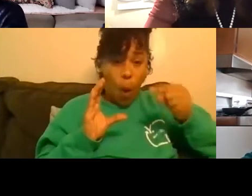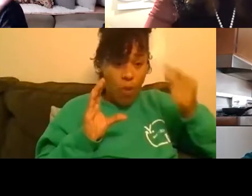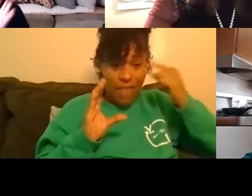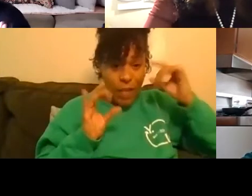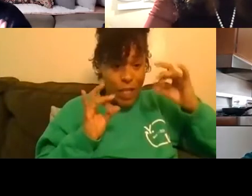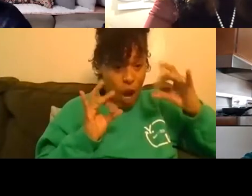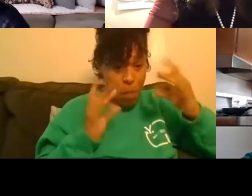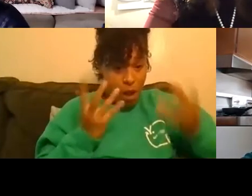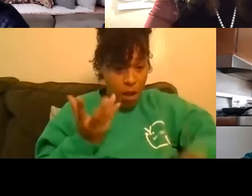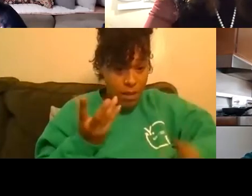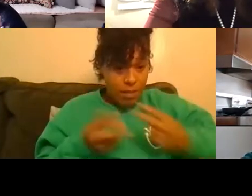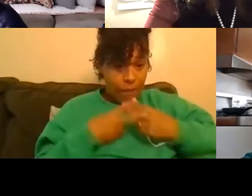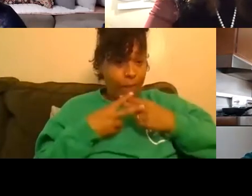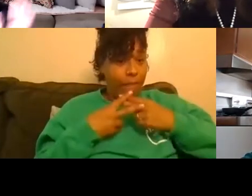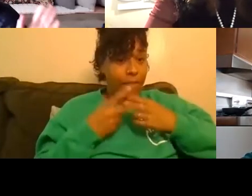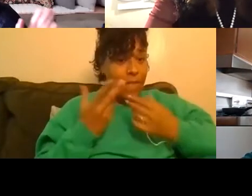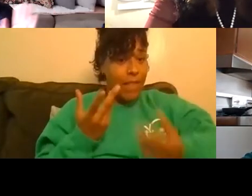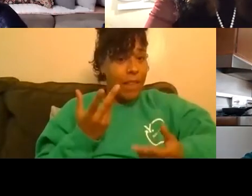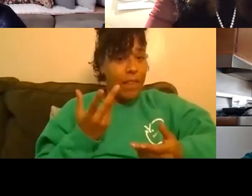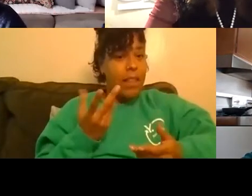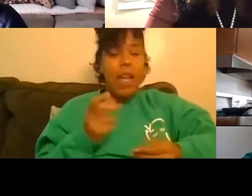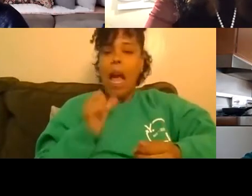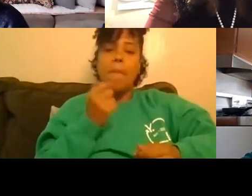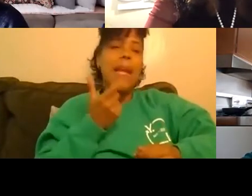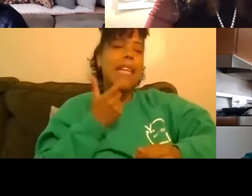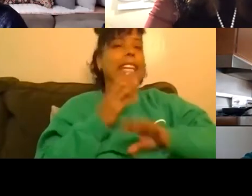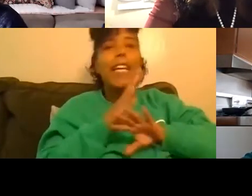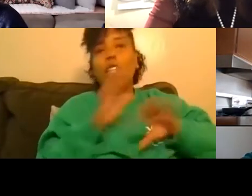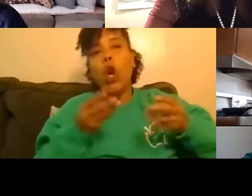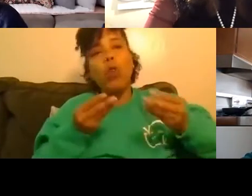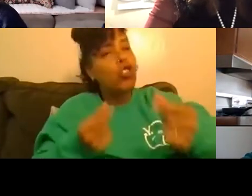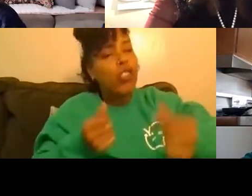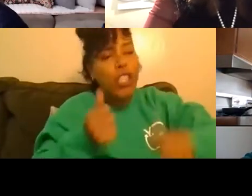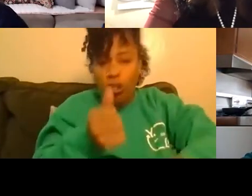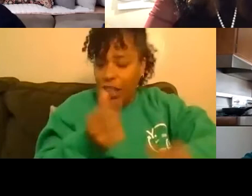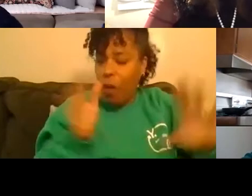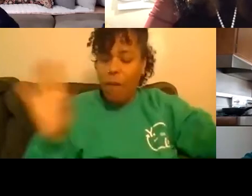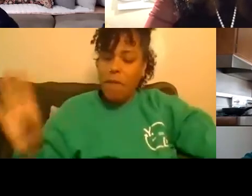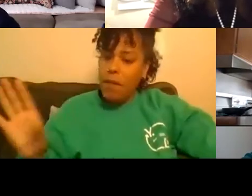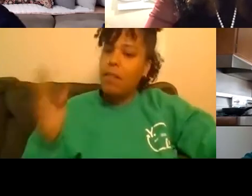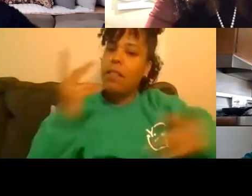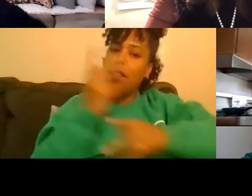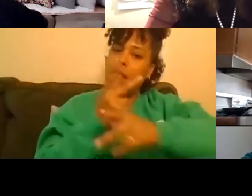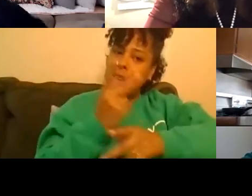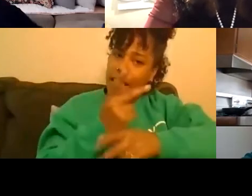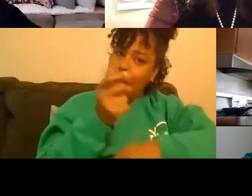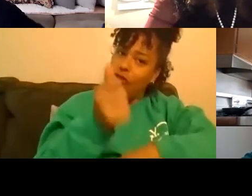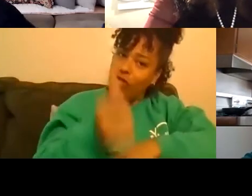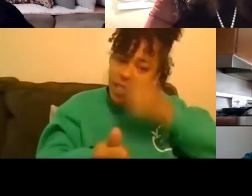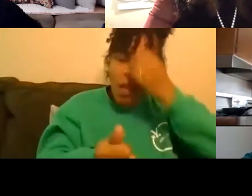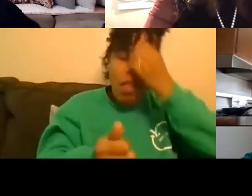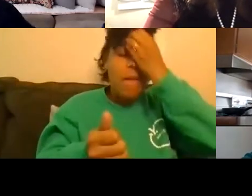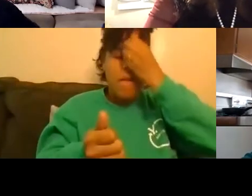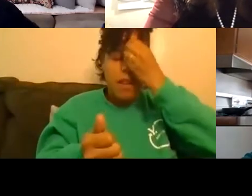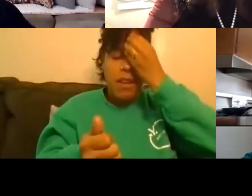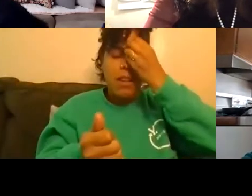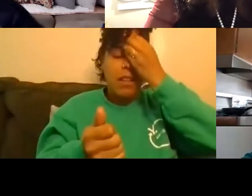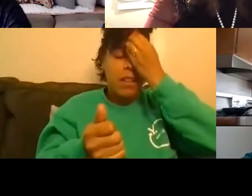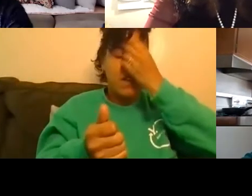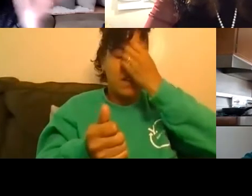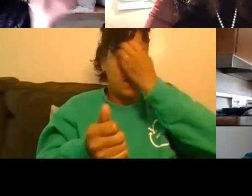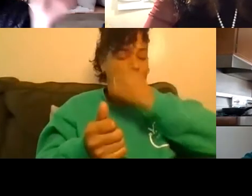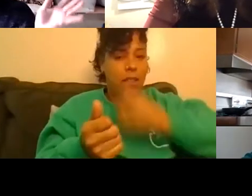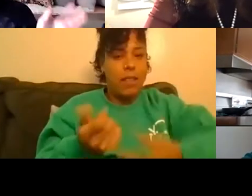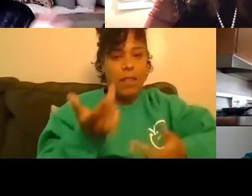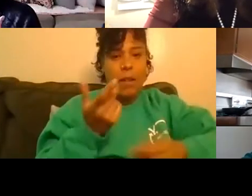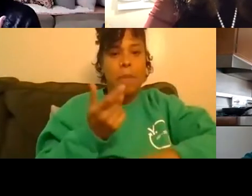saying don't treat yourself, you know, definitely take care of yourself first. I think Carol, you know, said that, you know, that